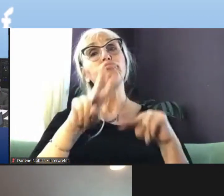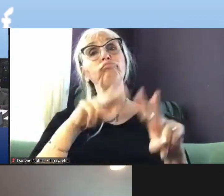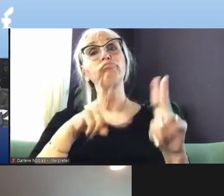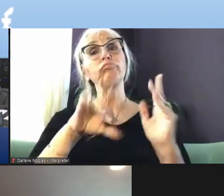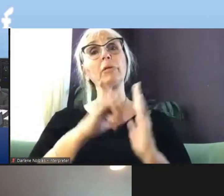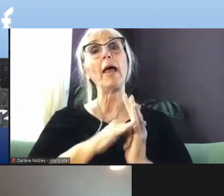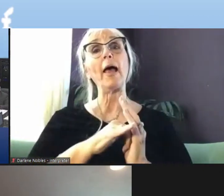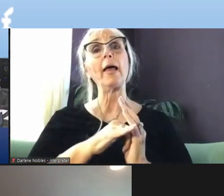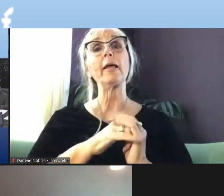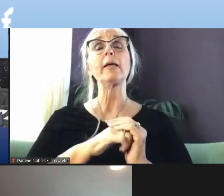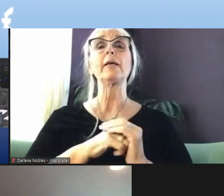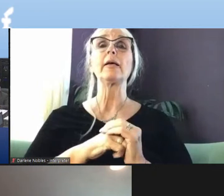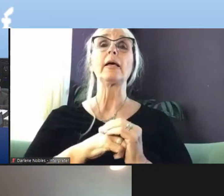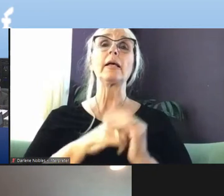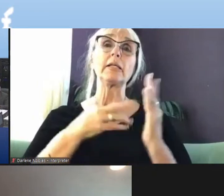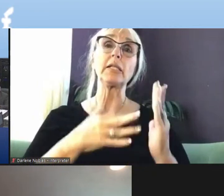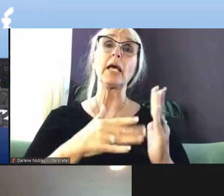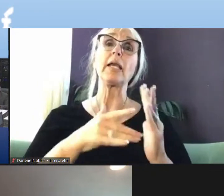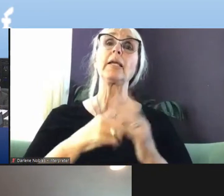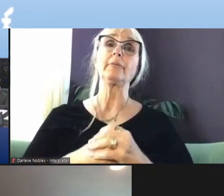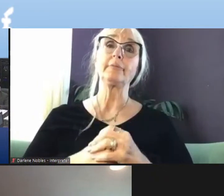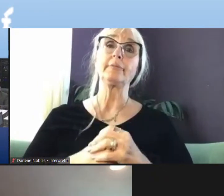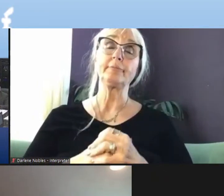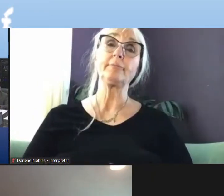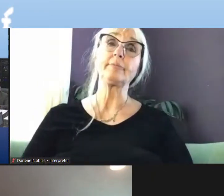Send them to BKD, etc.